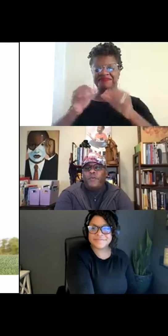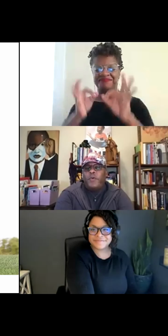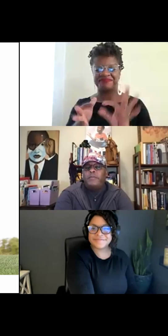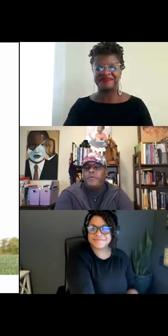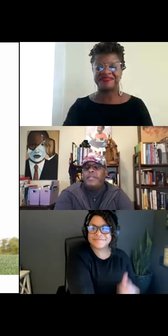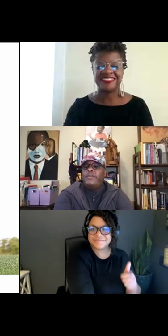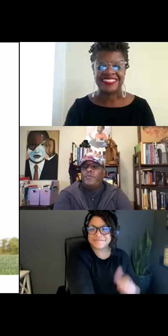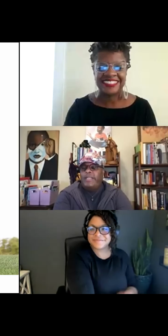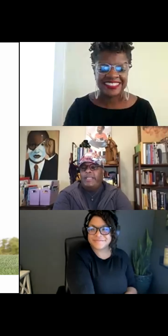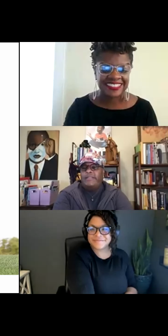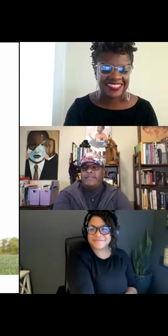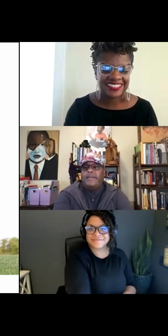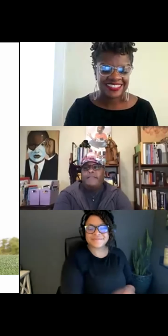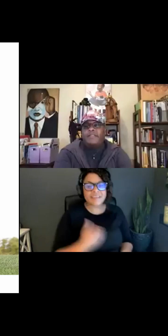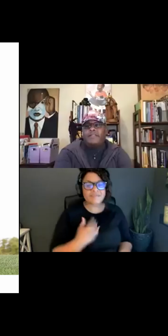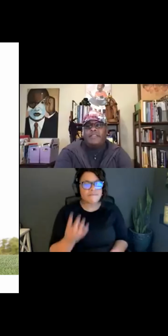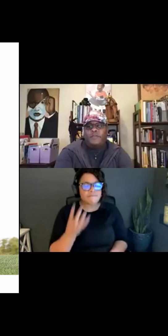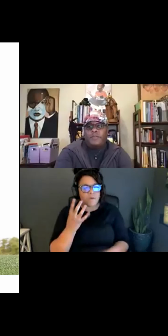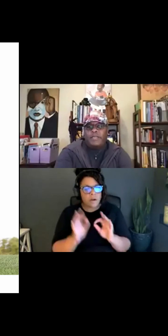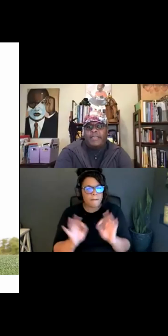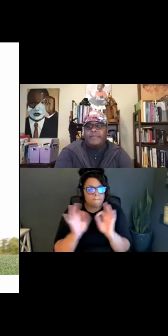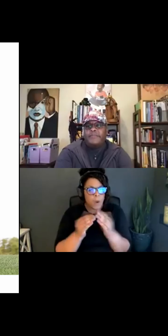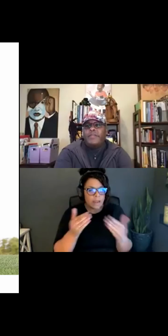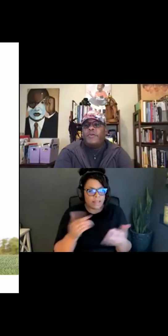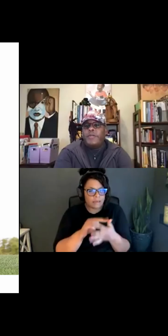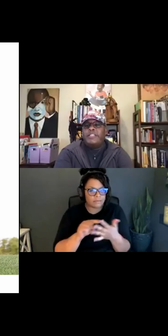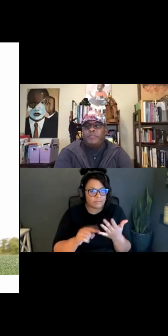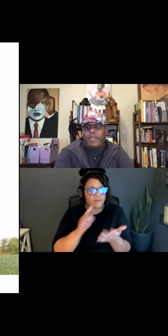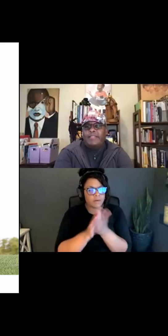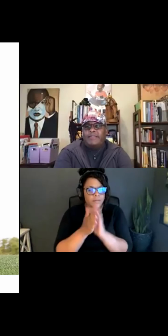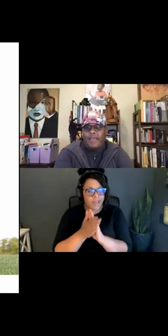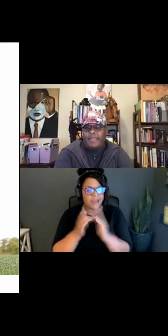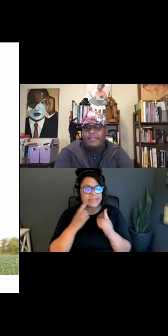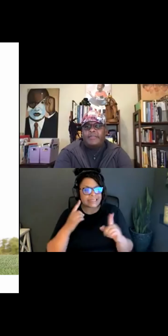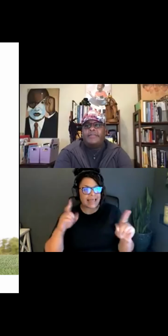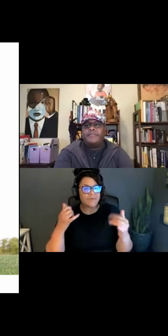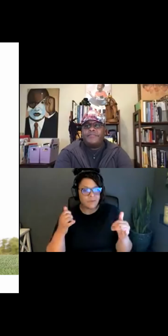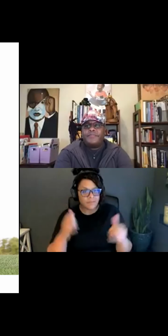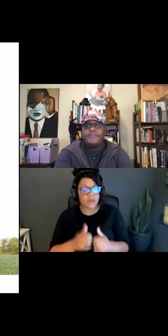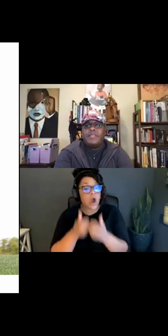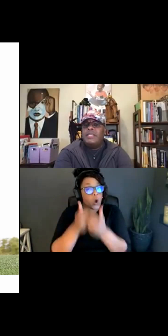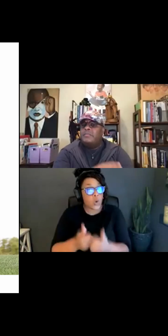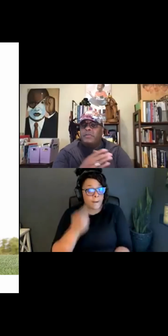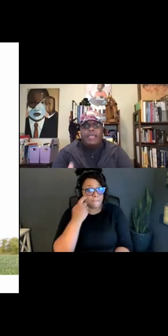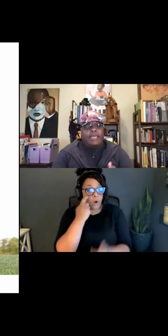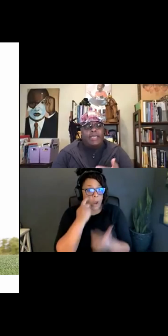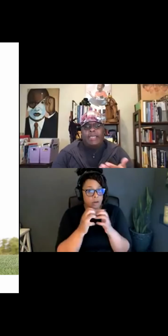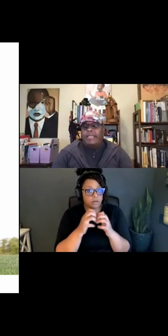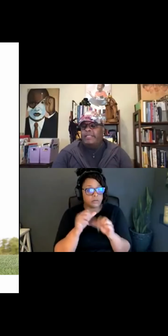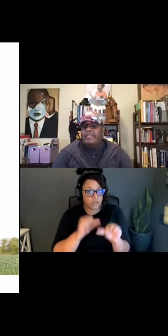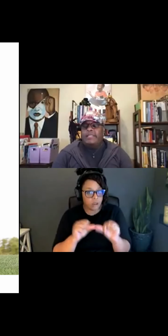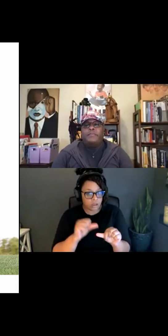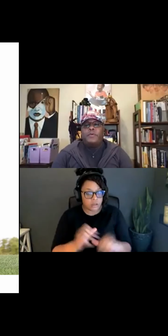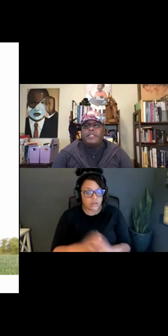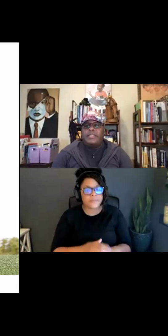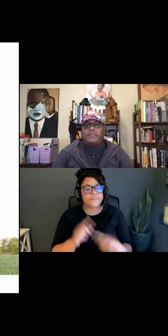also 4 important ingredients of successful play. According to brain science, play